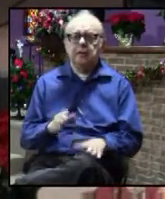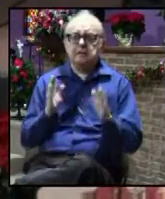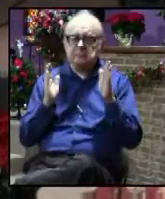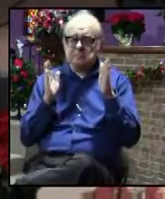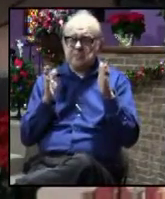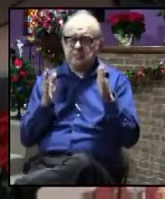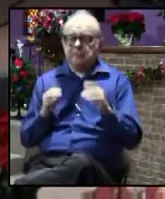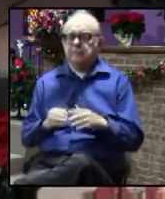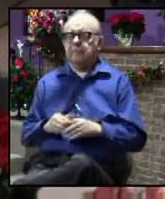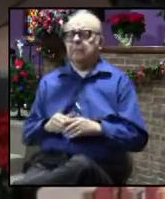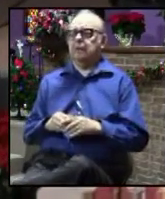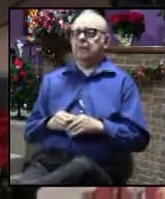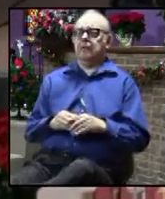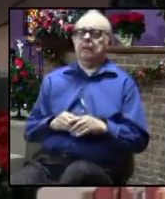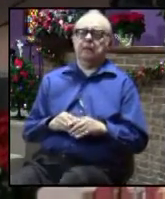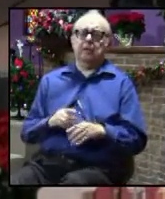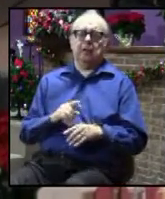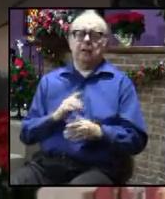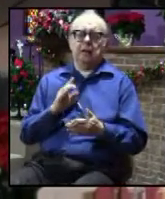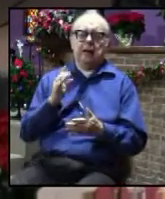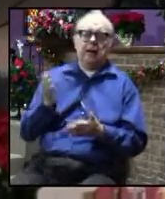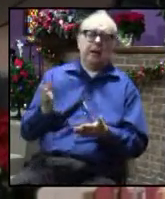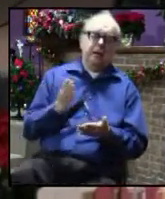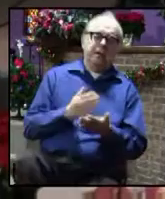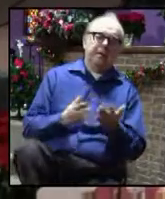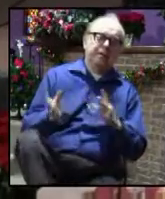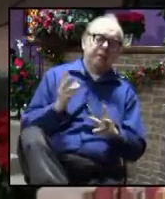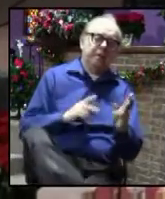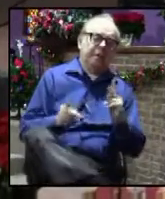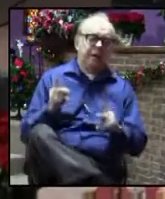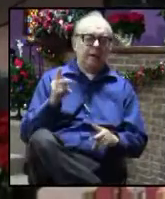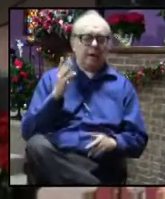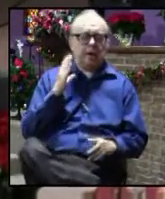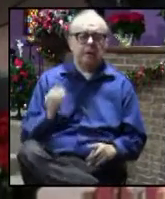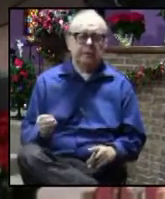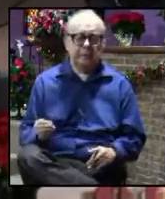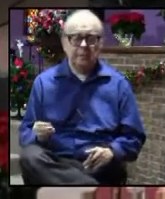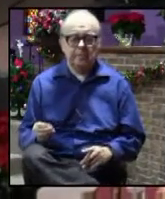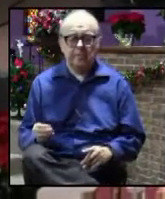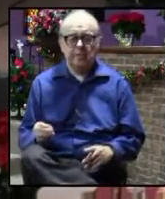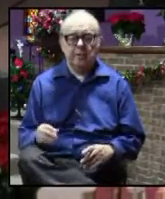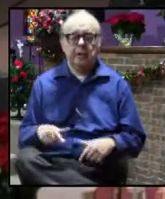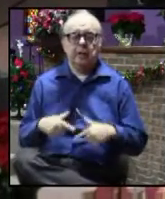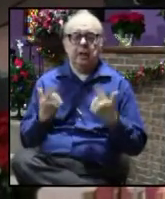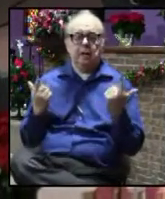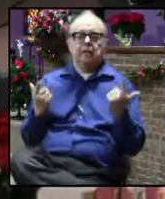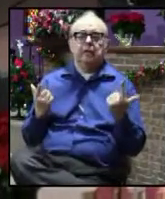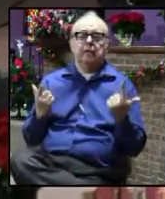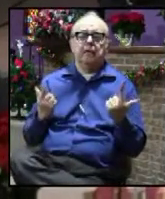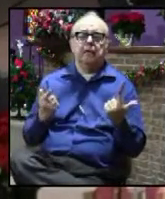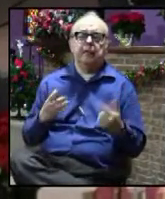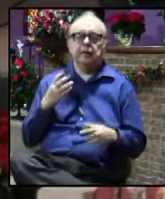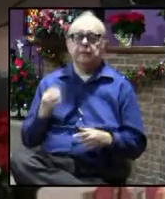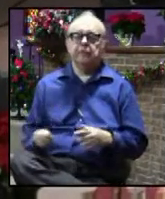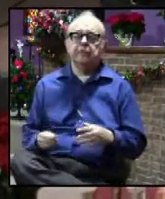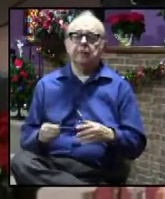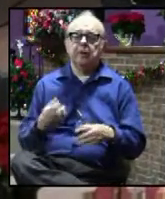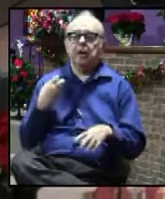listen. There are some that go through life and they go through one bad relationship through another and through